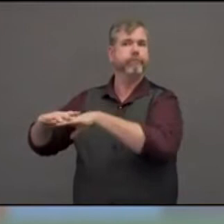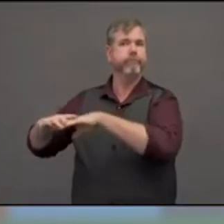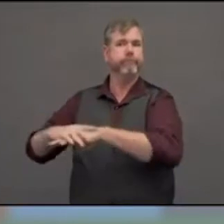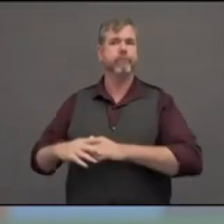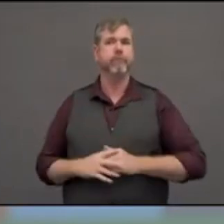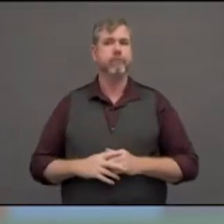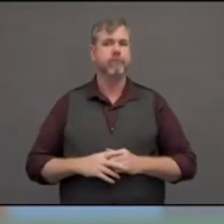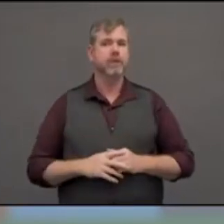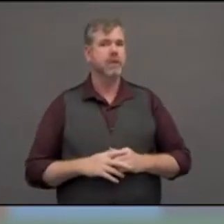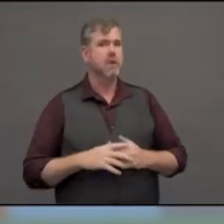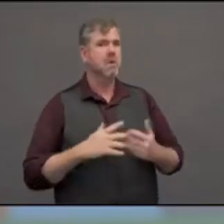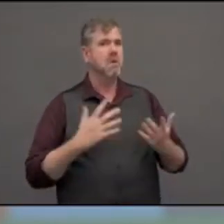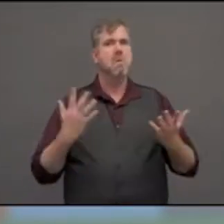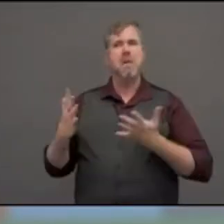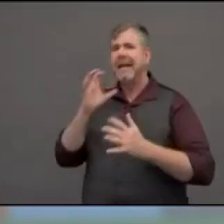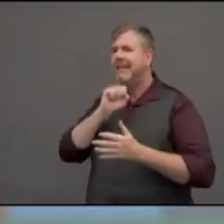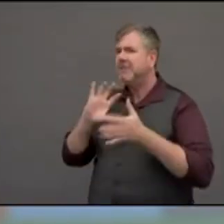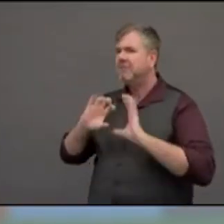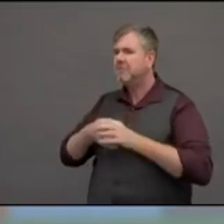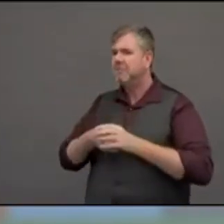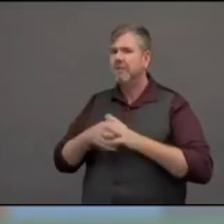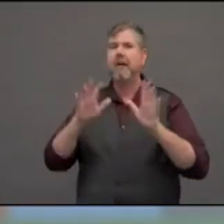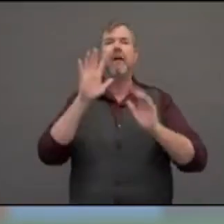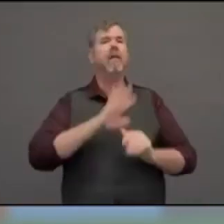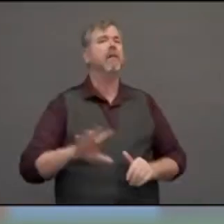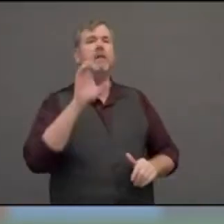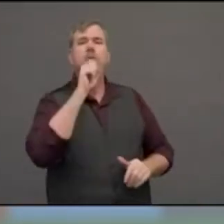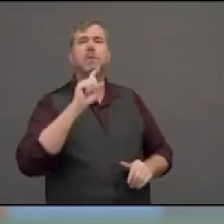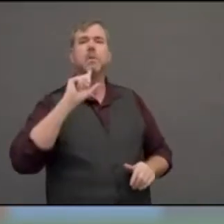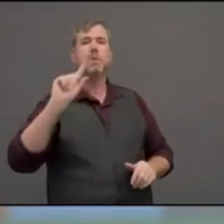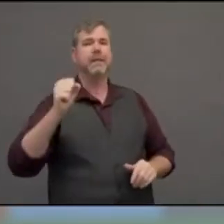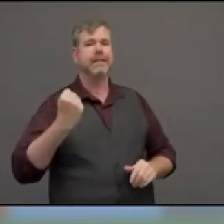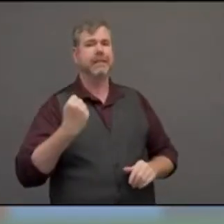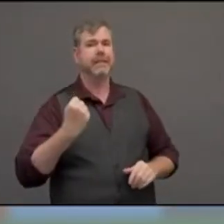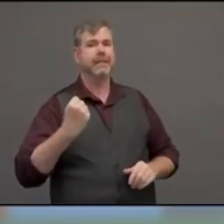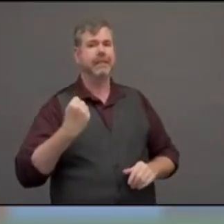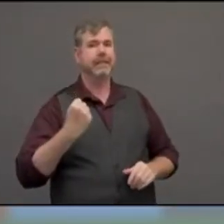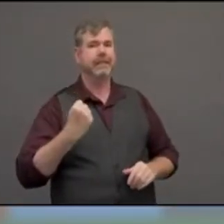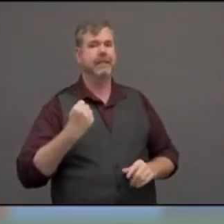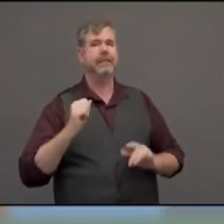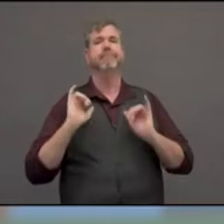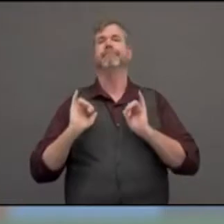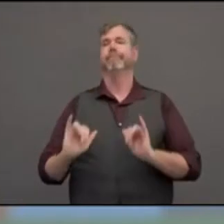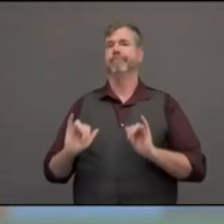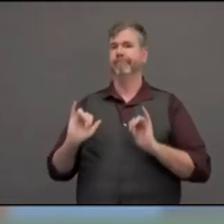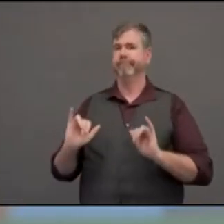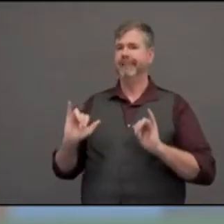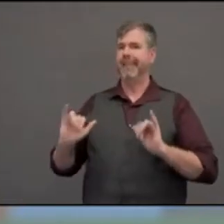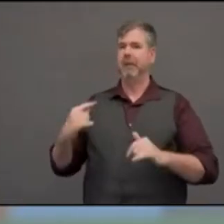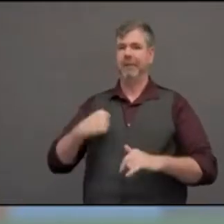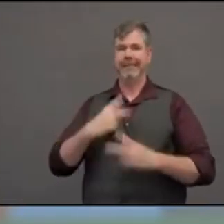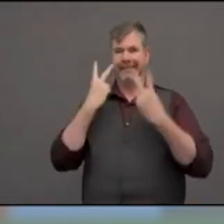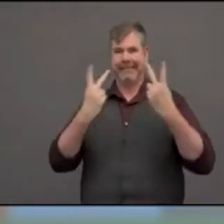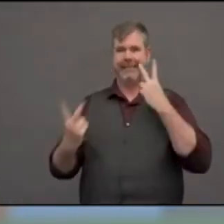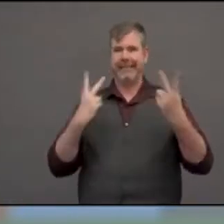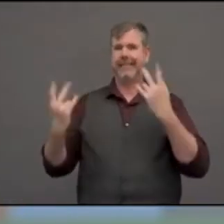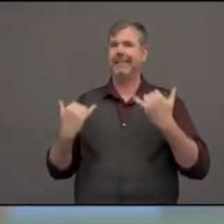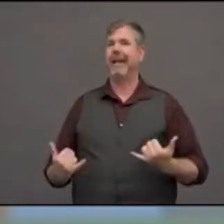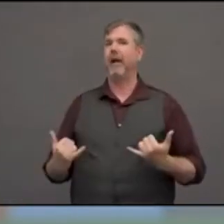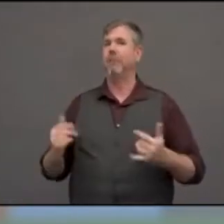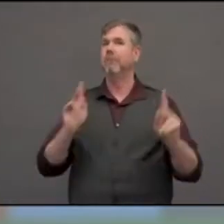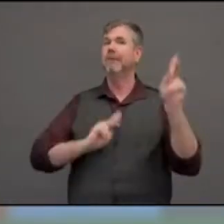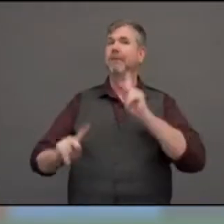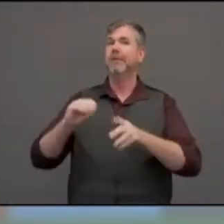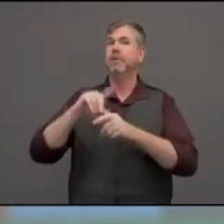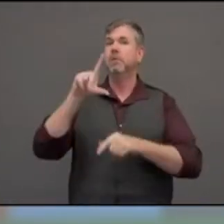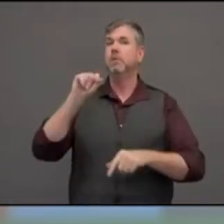was that? And he said, they're probably in their 20s. I said, okay, that's what we're seeing. We're seeing more cases of people in their 20s.